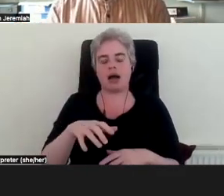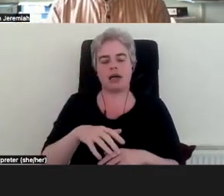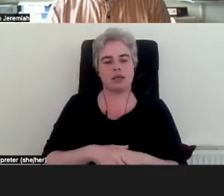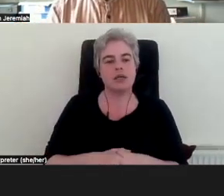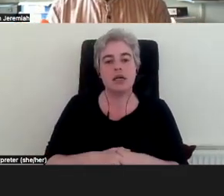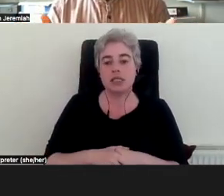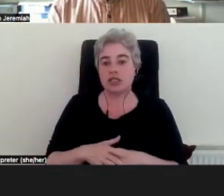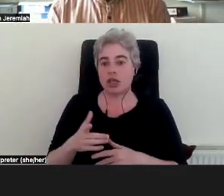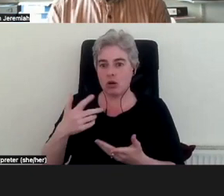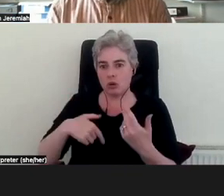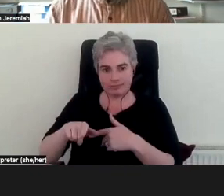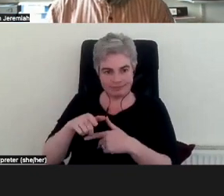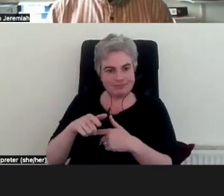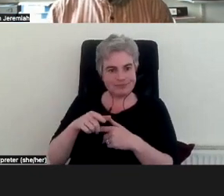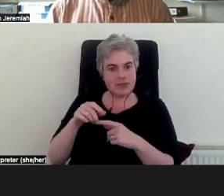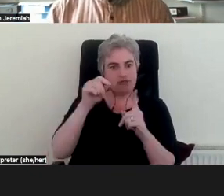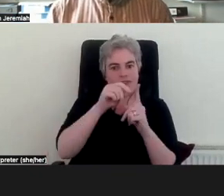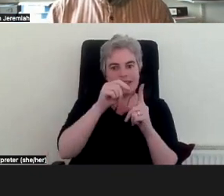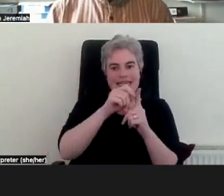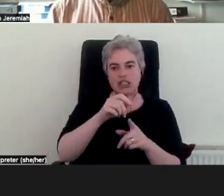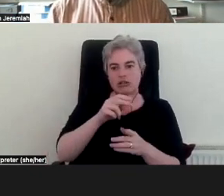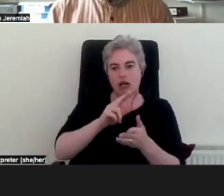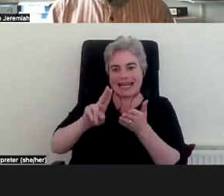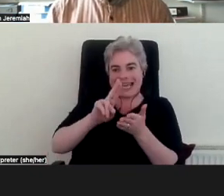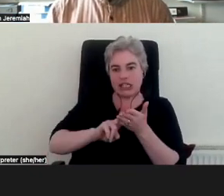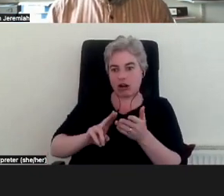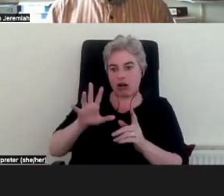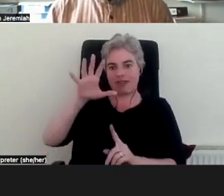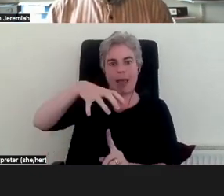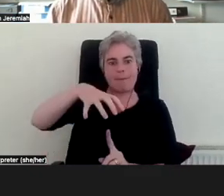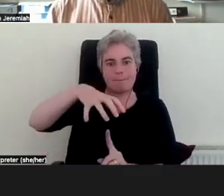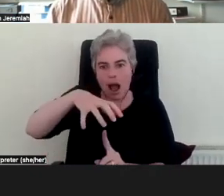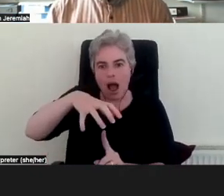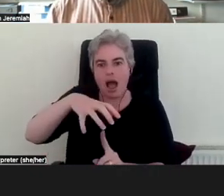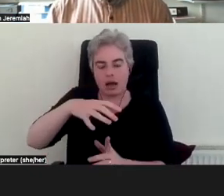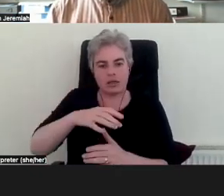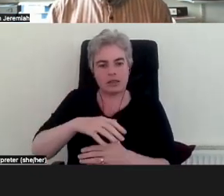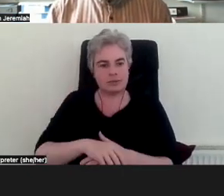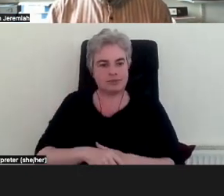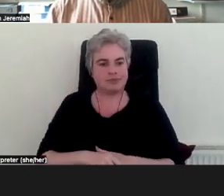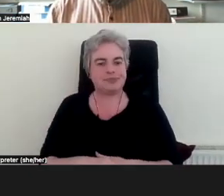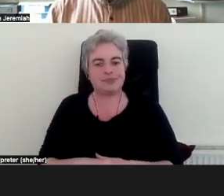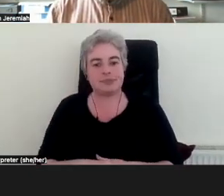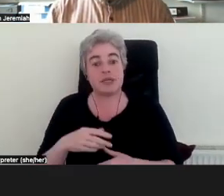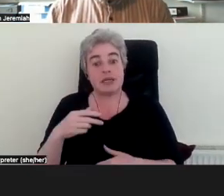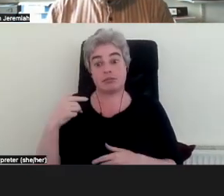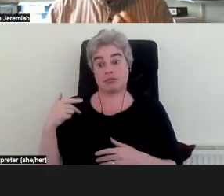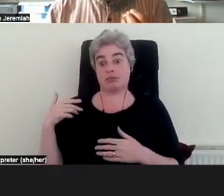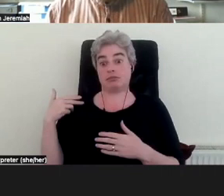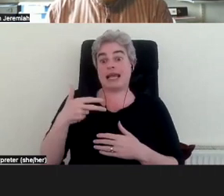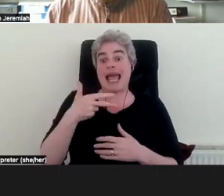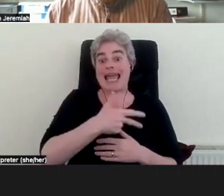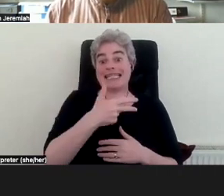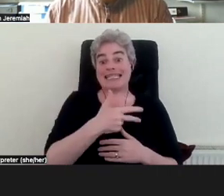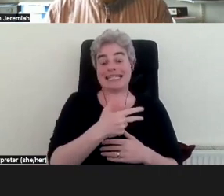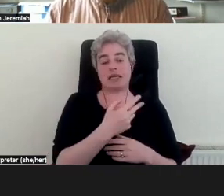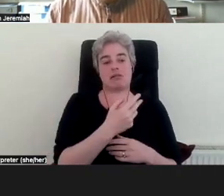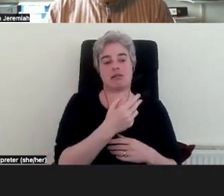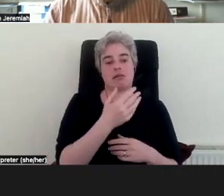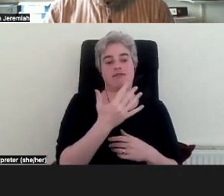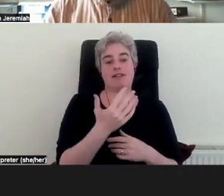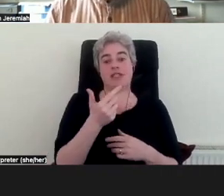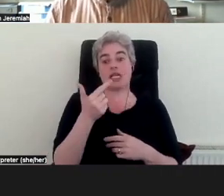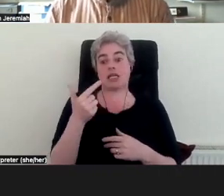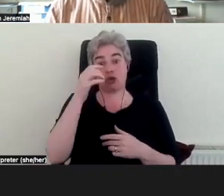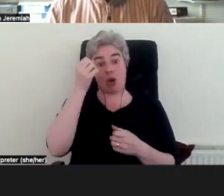that providential nature of the empire. And of course, in 1857, to understand this